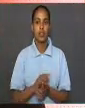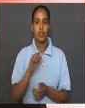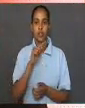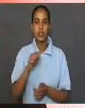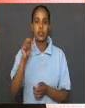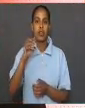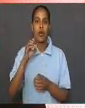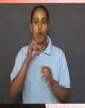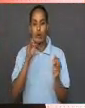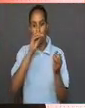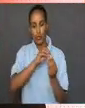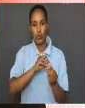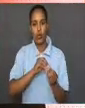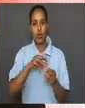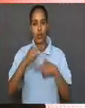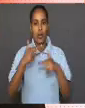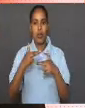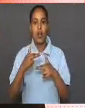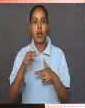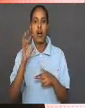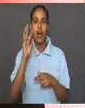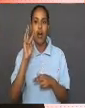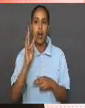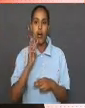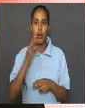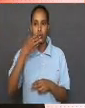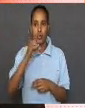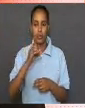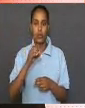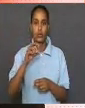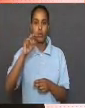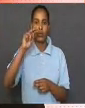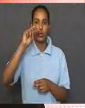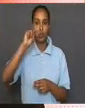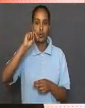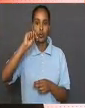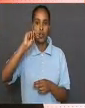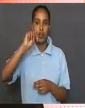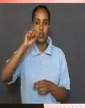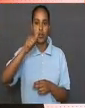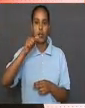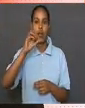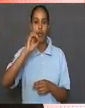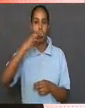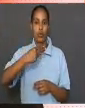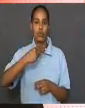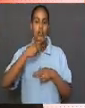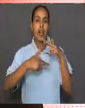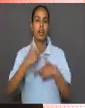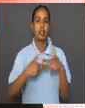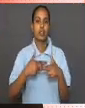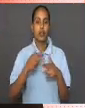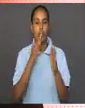Zinc also reacts with aqueous solutions of sodium hydroxide. The